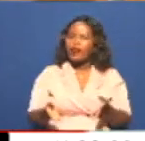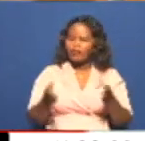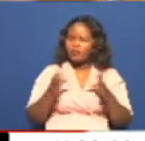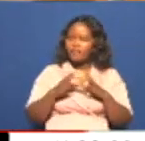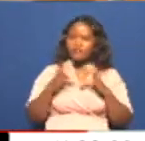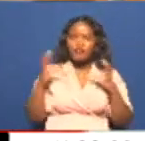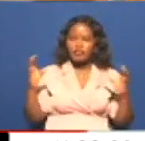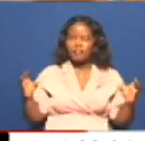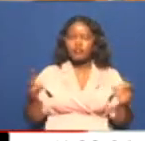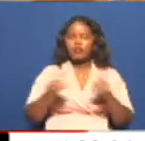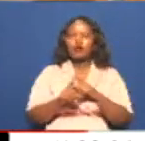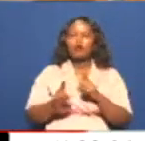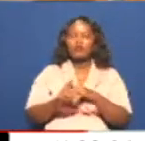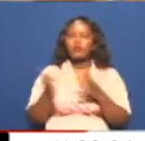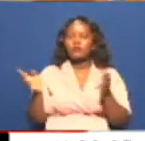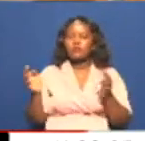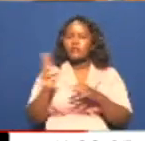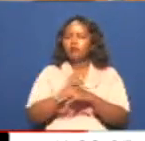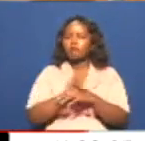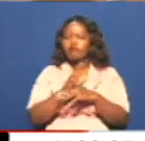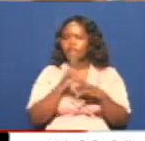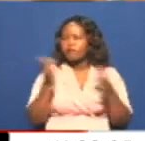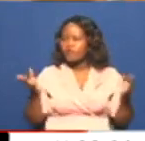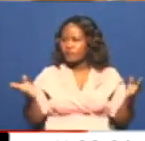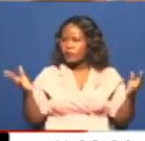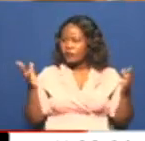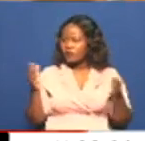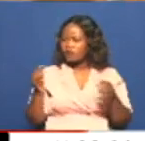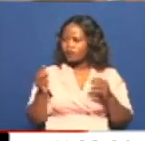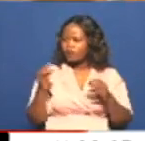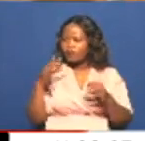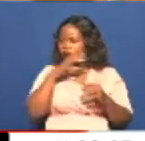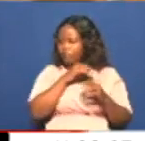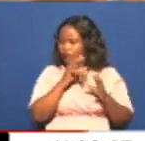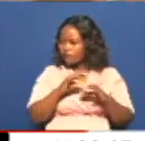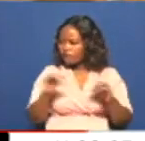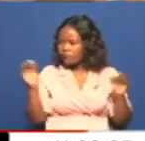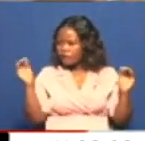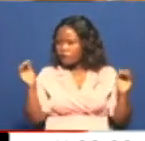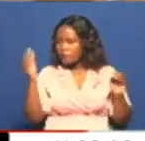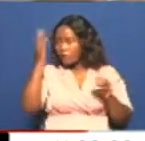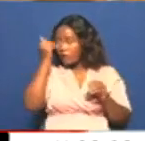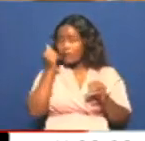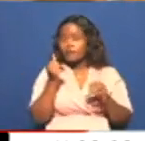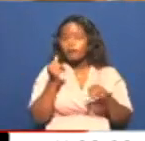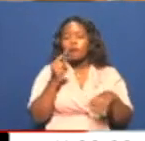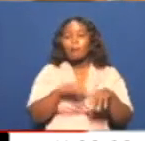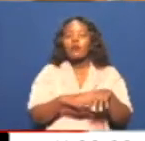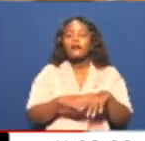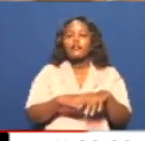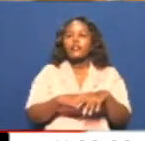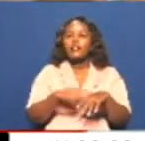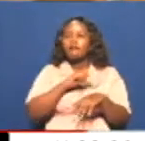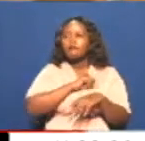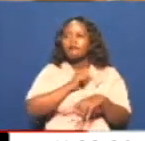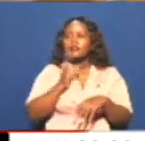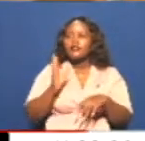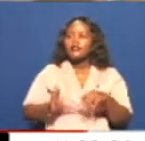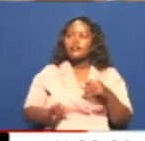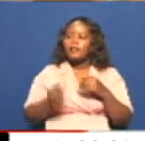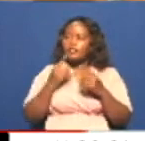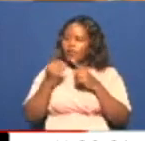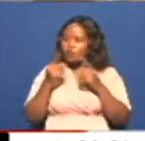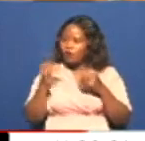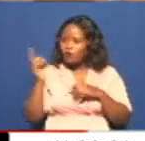being misused, so to speak, because looking at those clips, the moment that he talked about whatever he talked about, a good